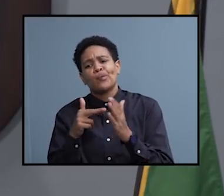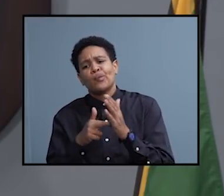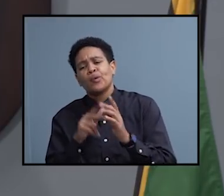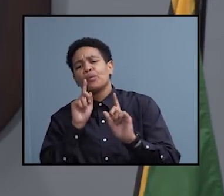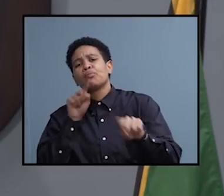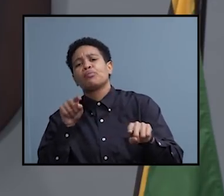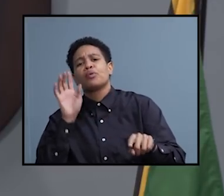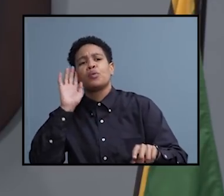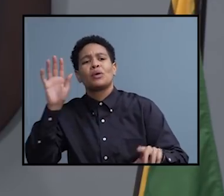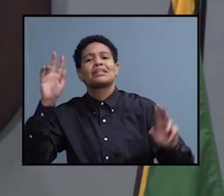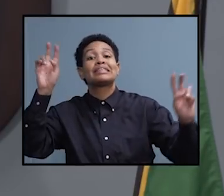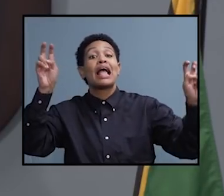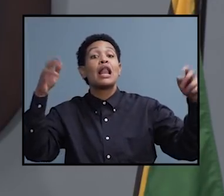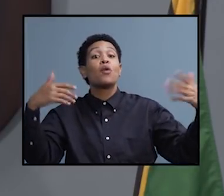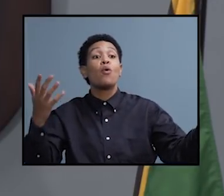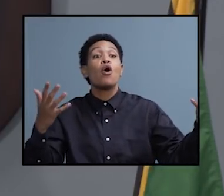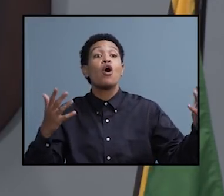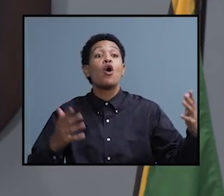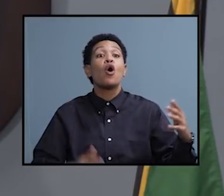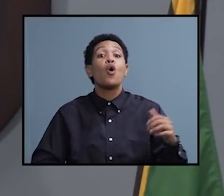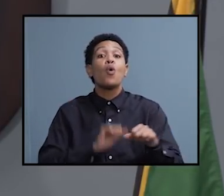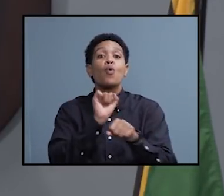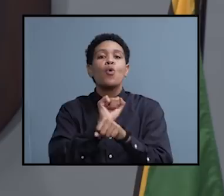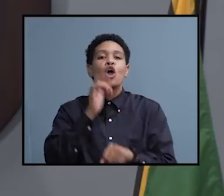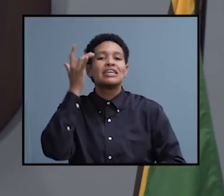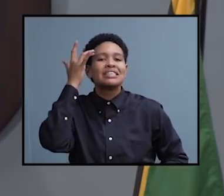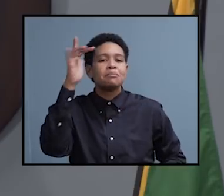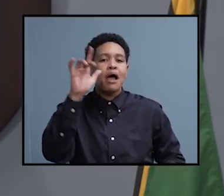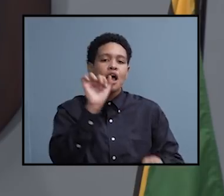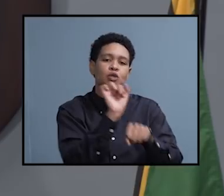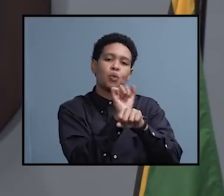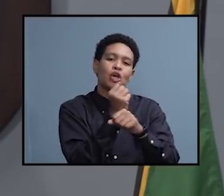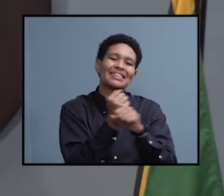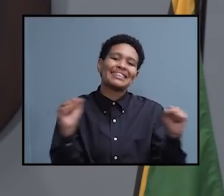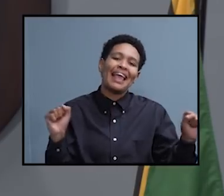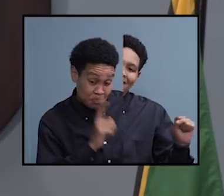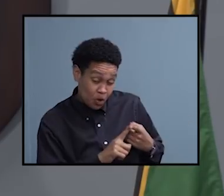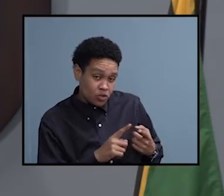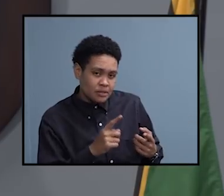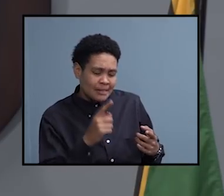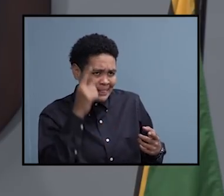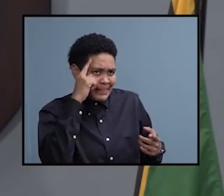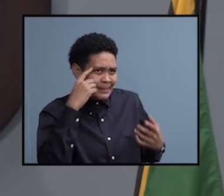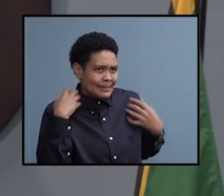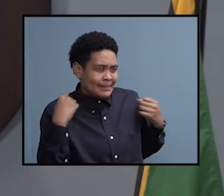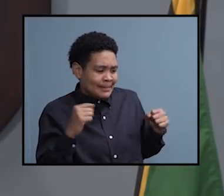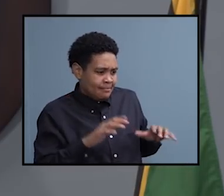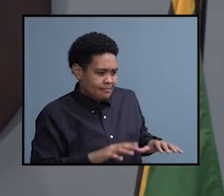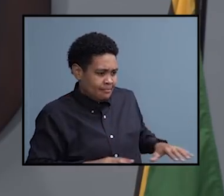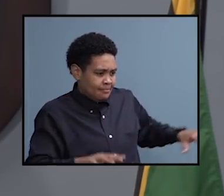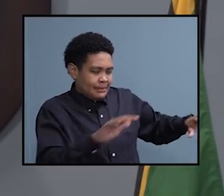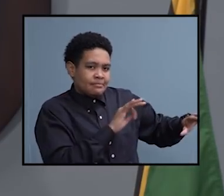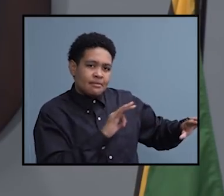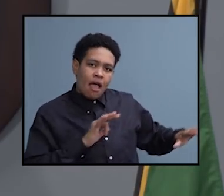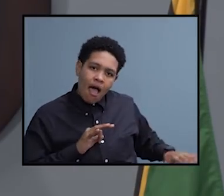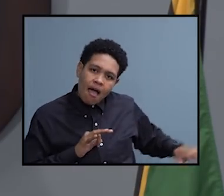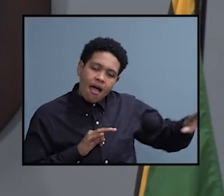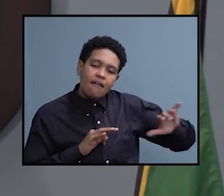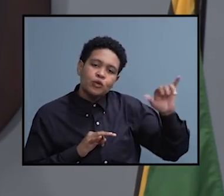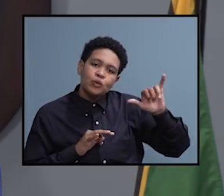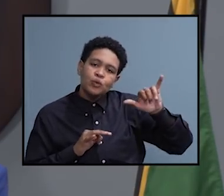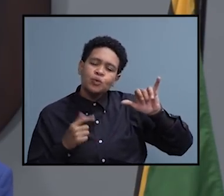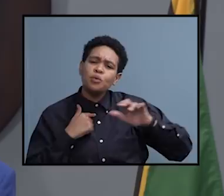which we are going to title them Work Smart, Work Safe orders. While we are encouraging persons to go